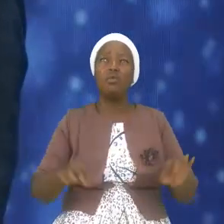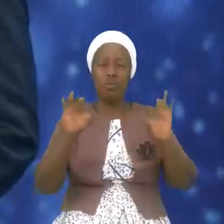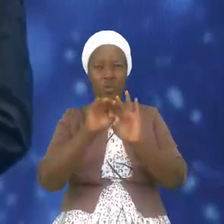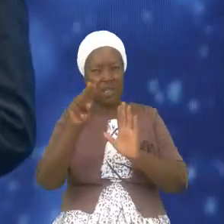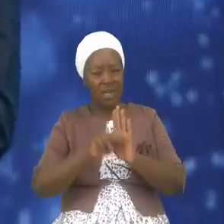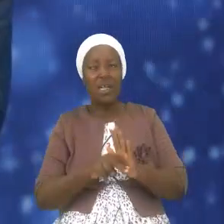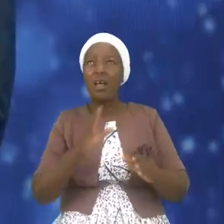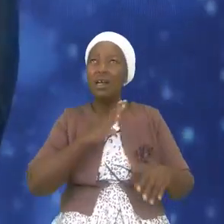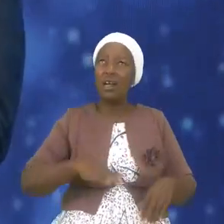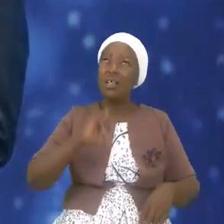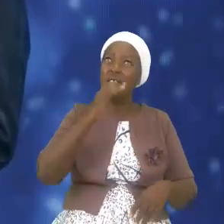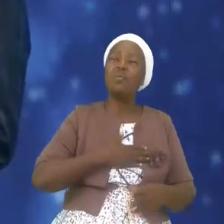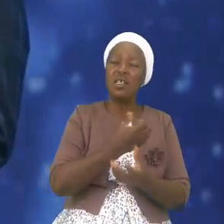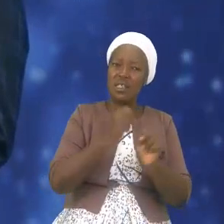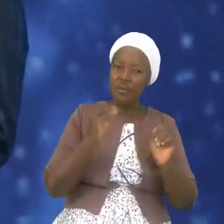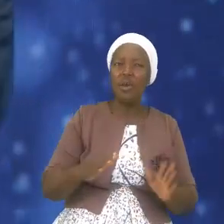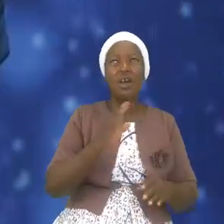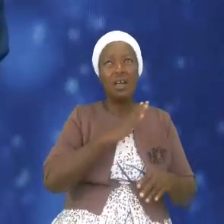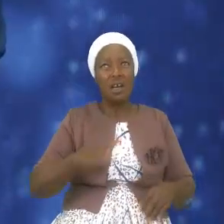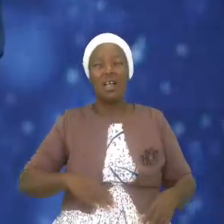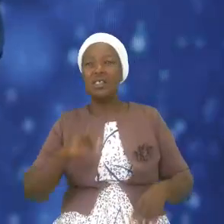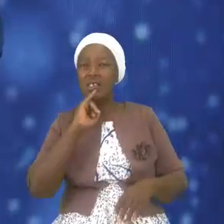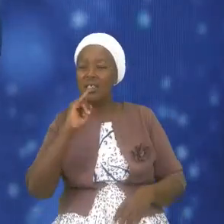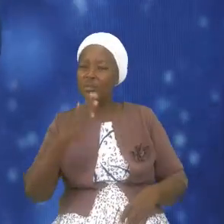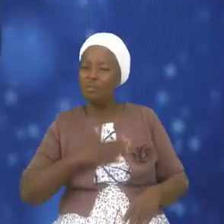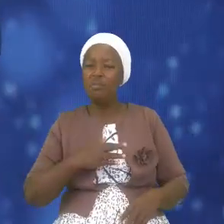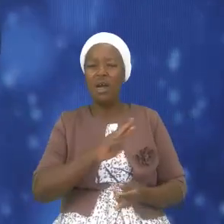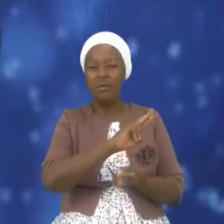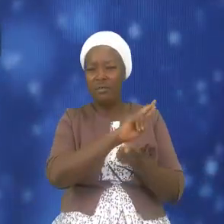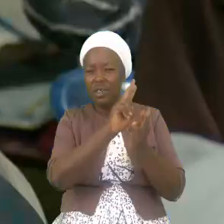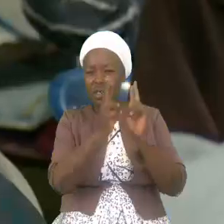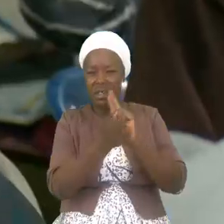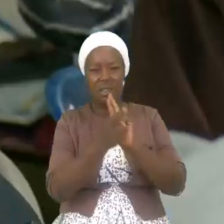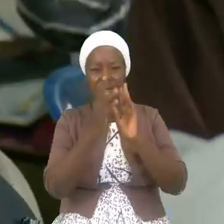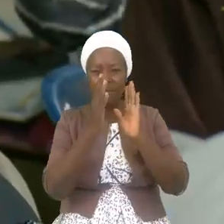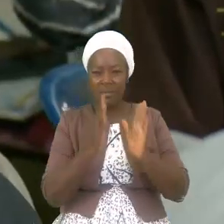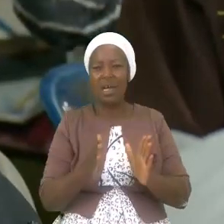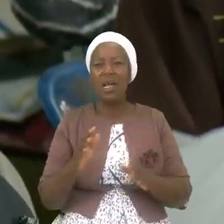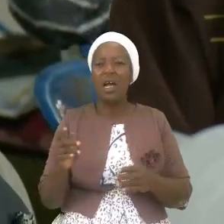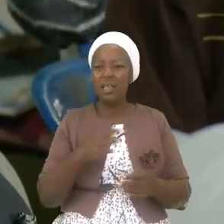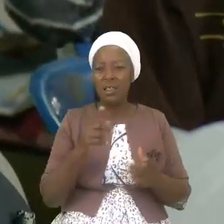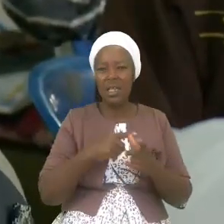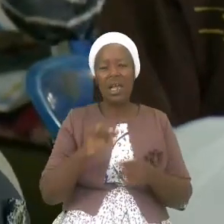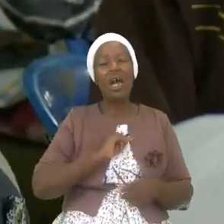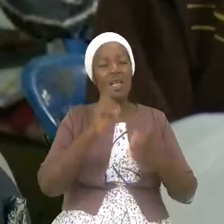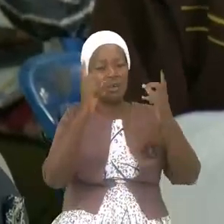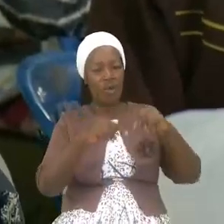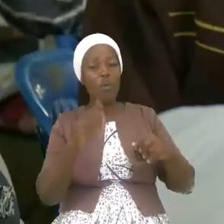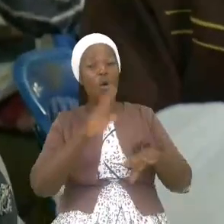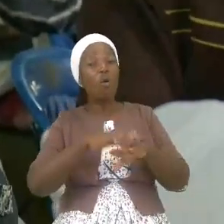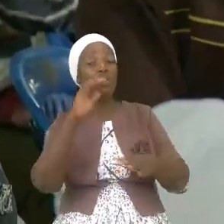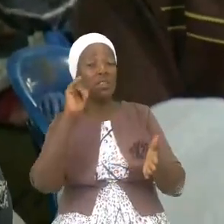my redeemer. And I come on the basis of Christ. For my tears forever